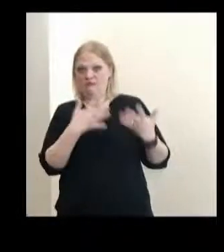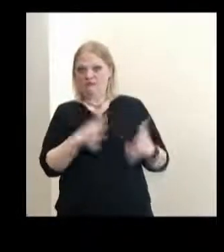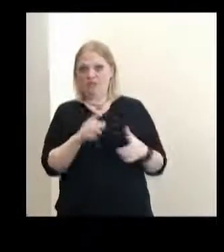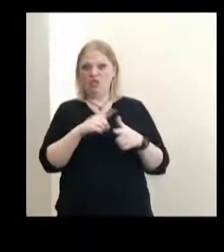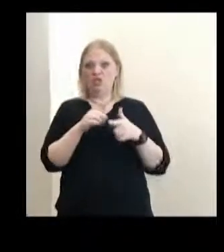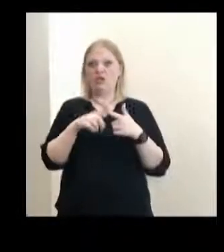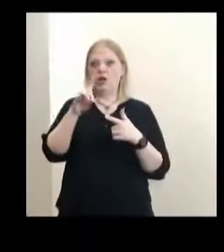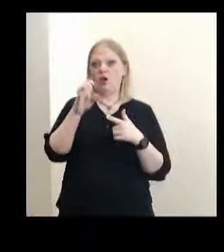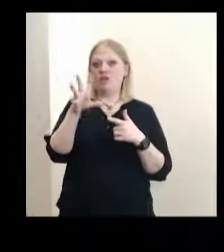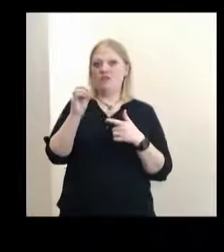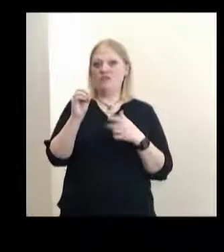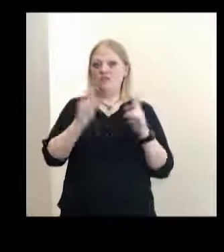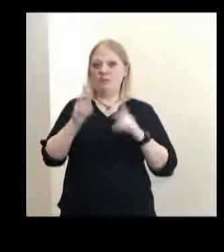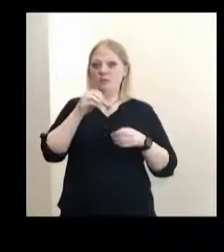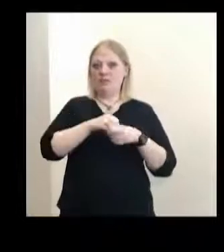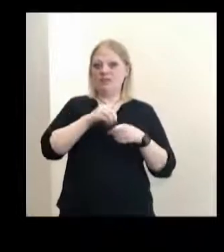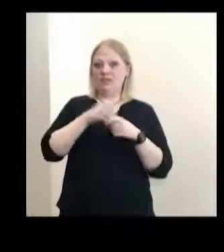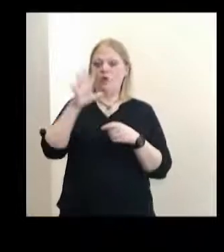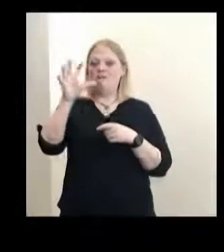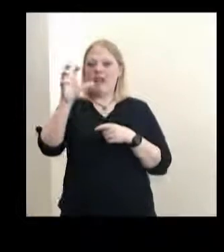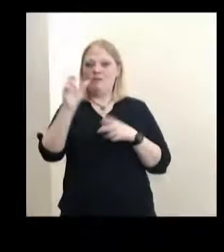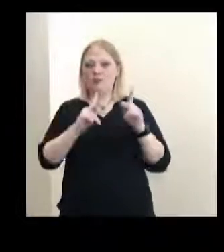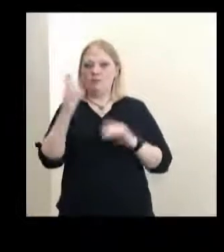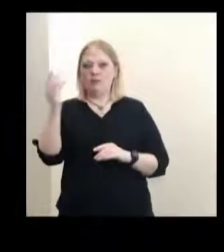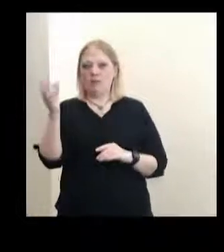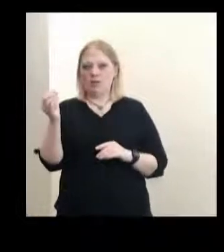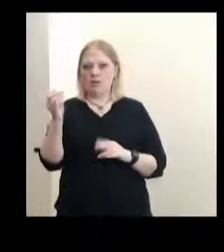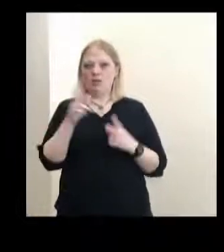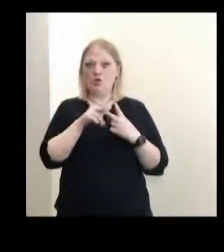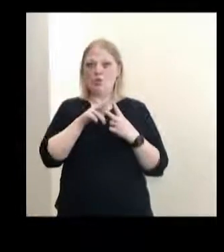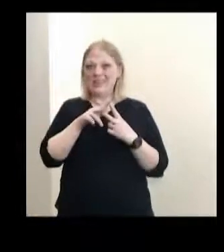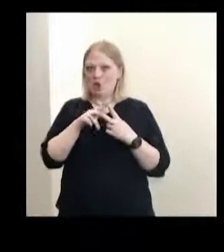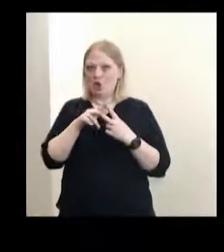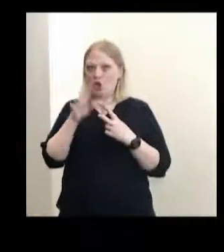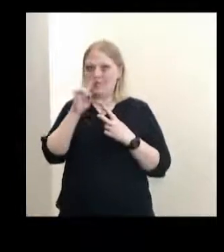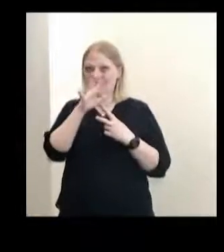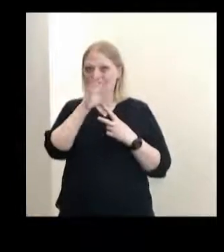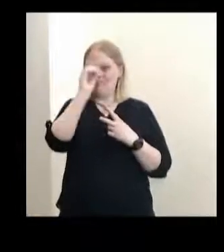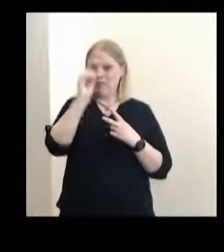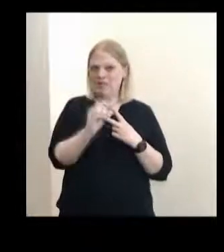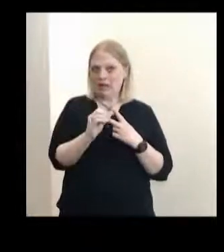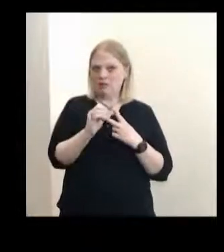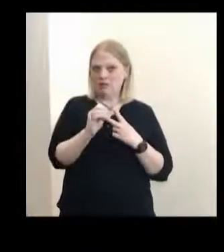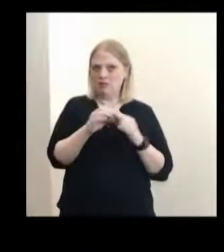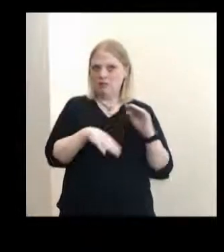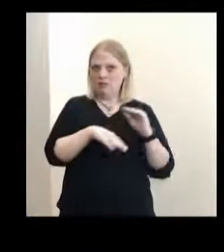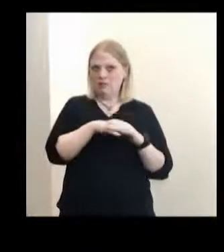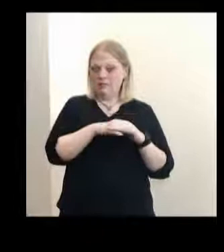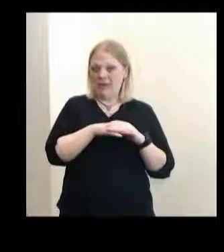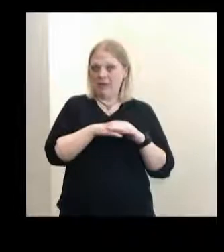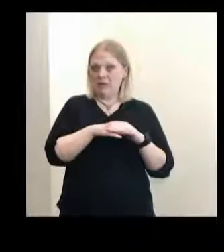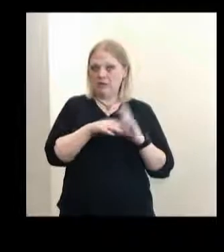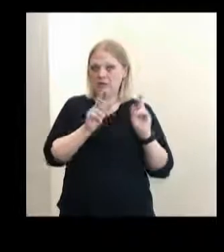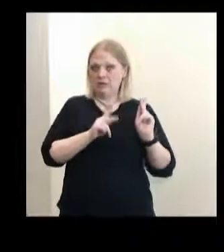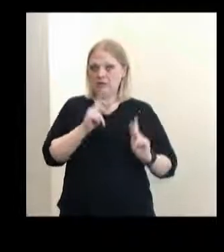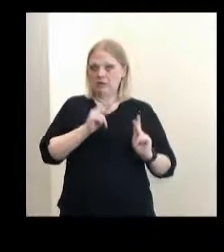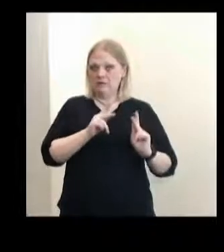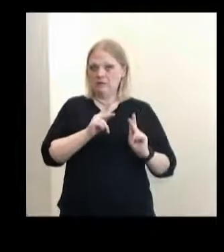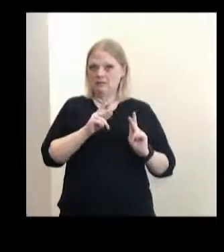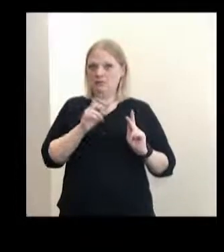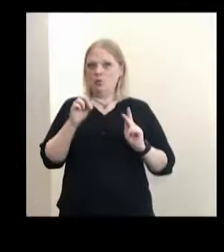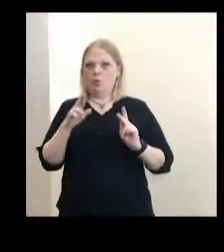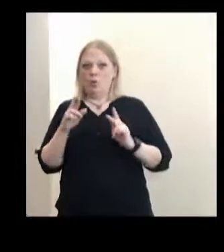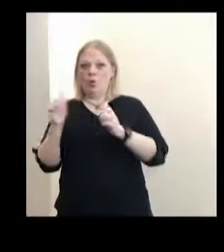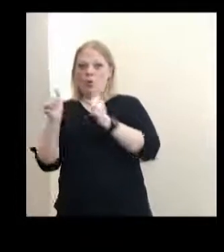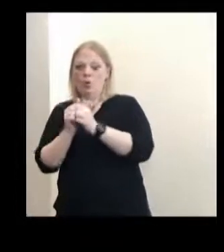outdoors. So again, it's either the 75% occupancy or these other numbers without testing or with